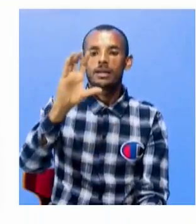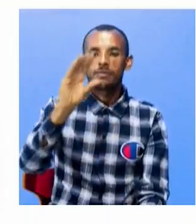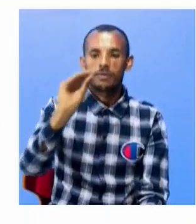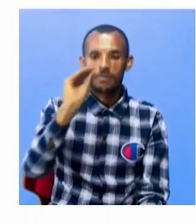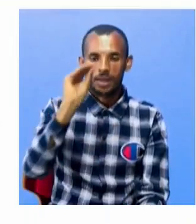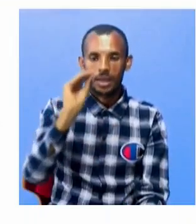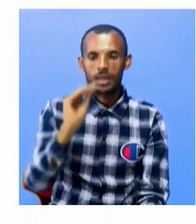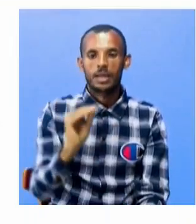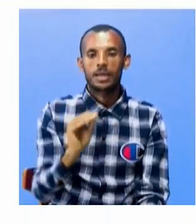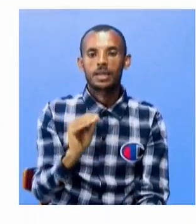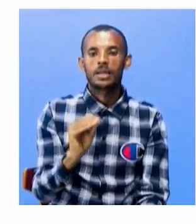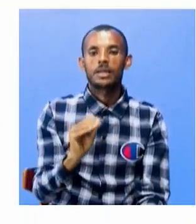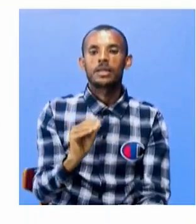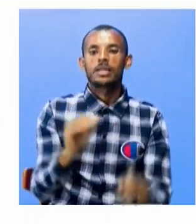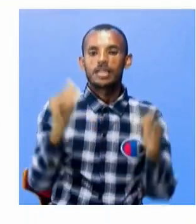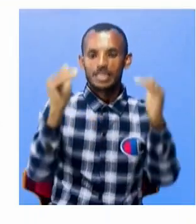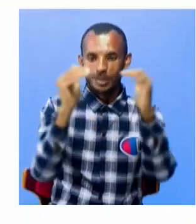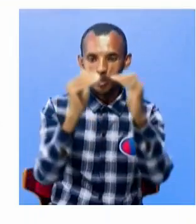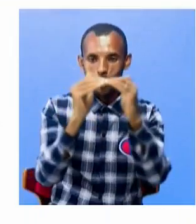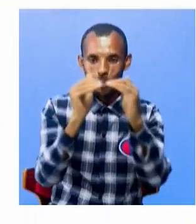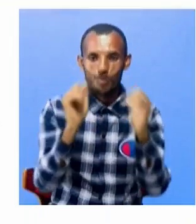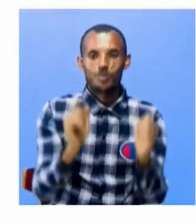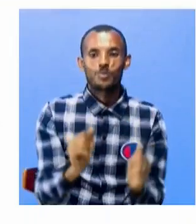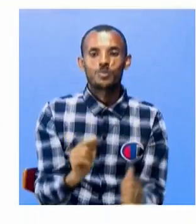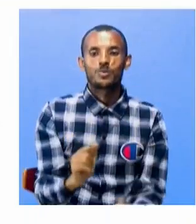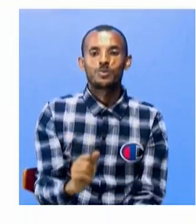150 gives us